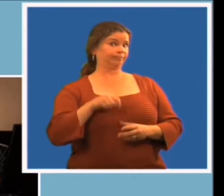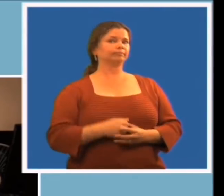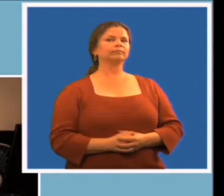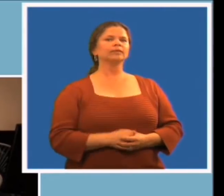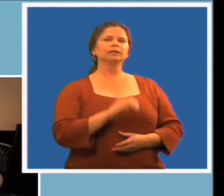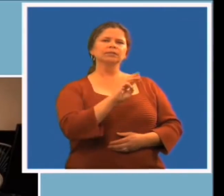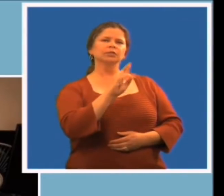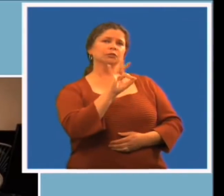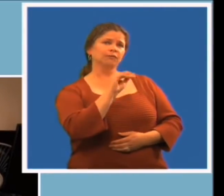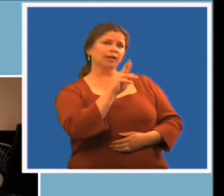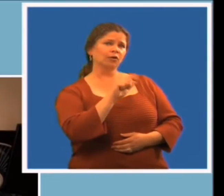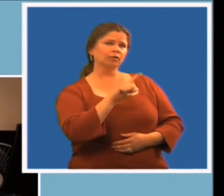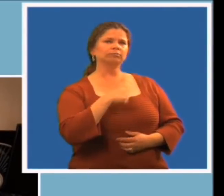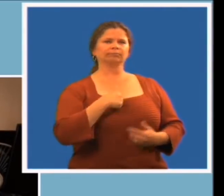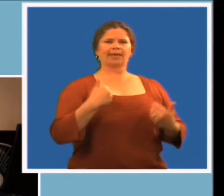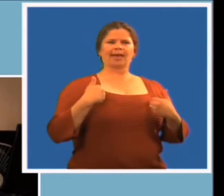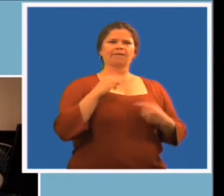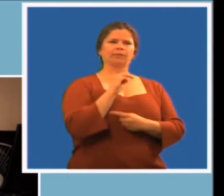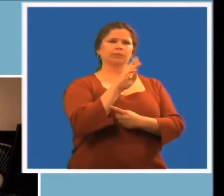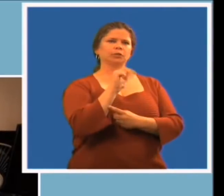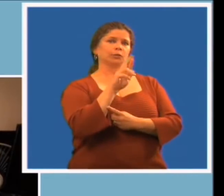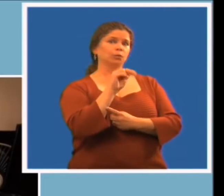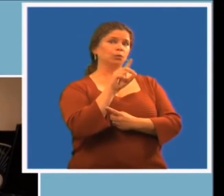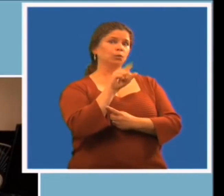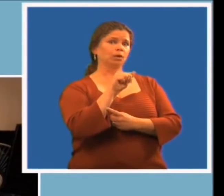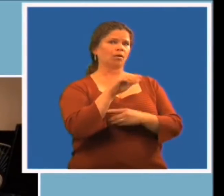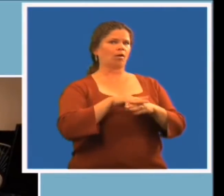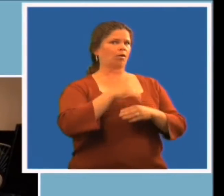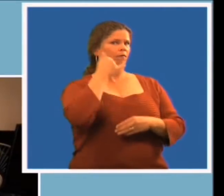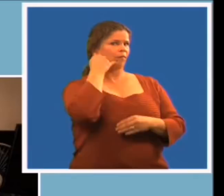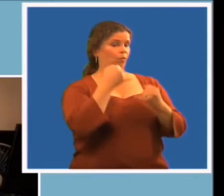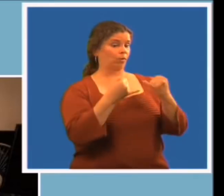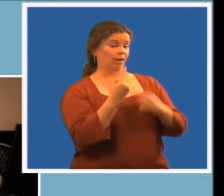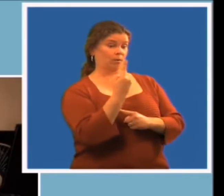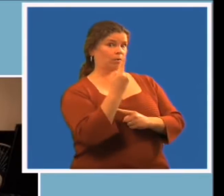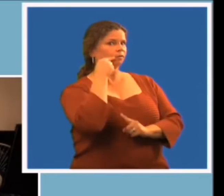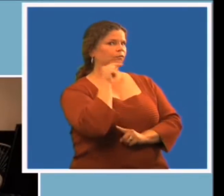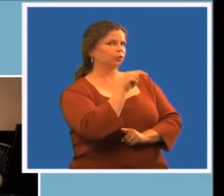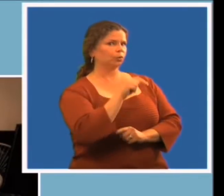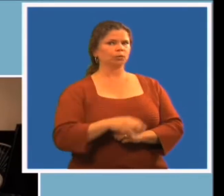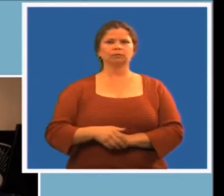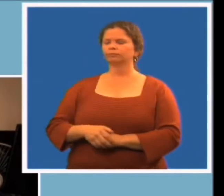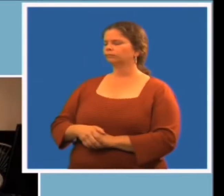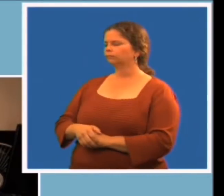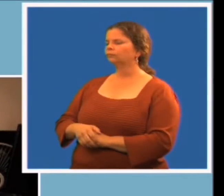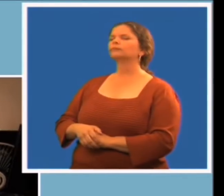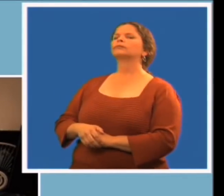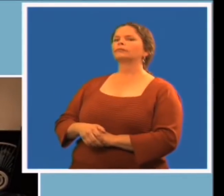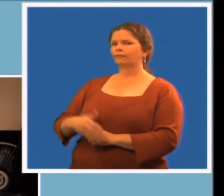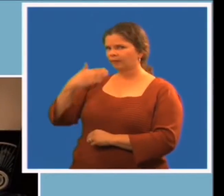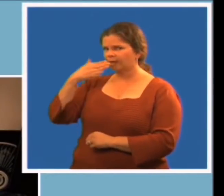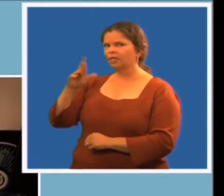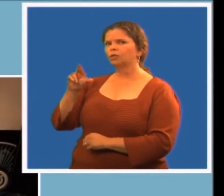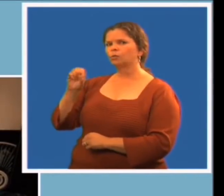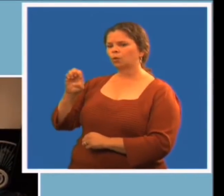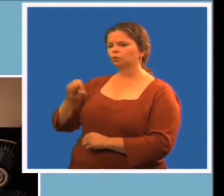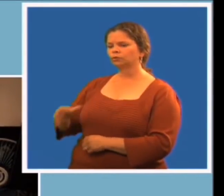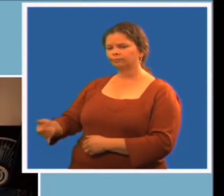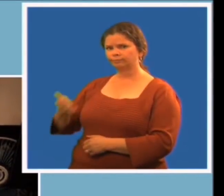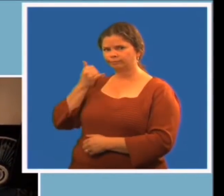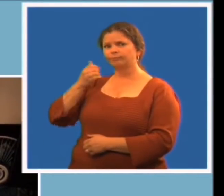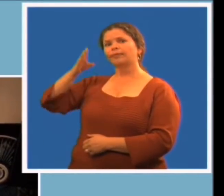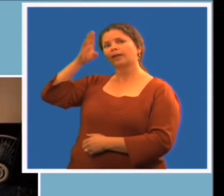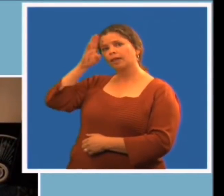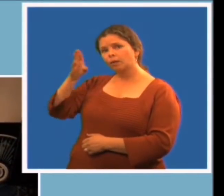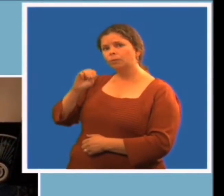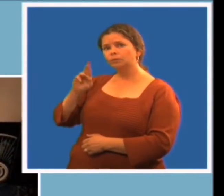Hello, Mr. Aruda. Thank you for returning my call. We're delighted that you've agreed to speak to our students this Career Day. I understand that you